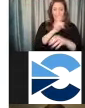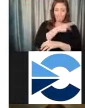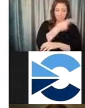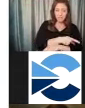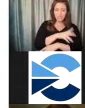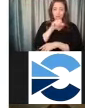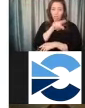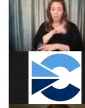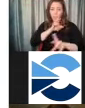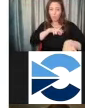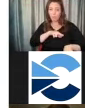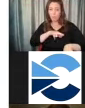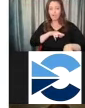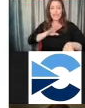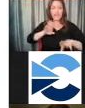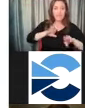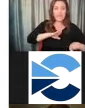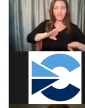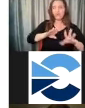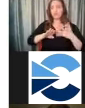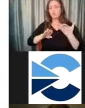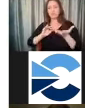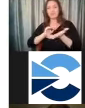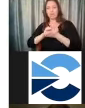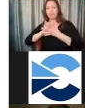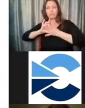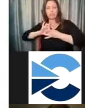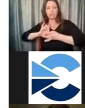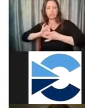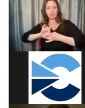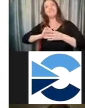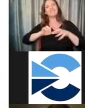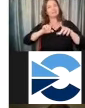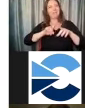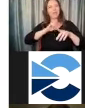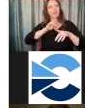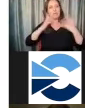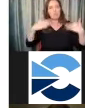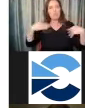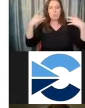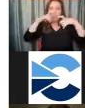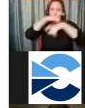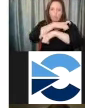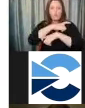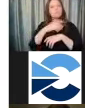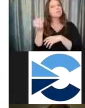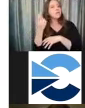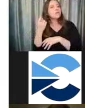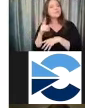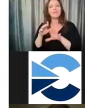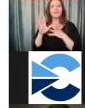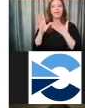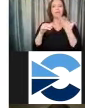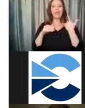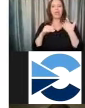the nuances of their behavior, particularly dissecting the myth of this